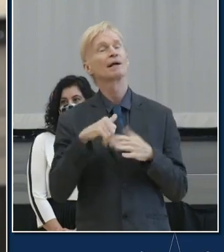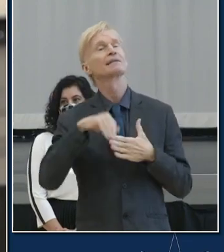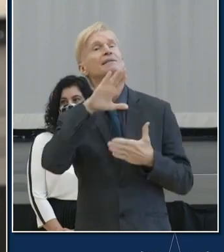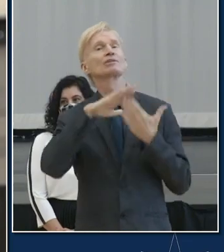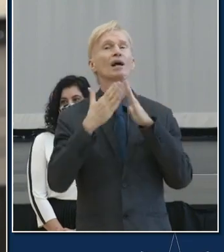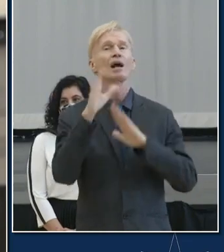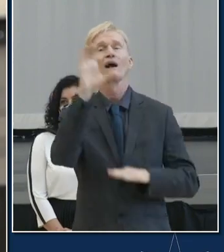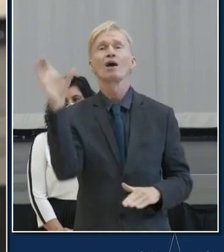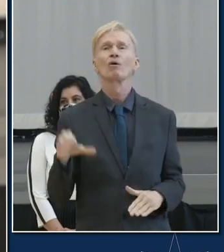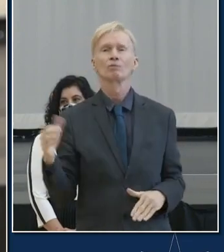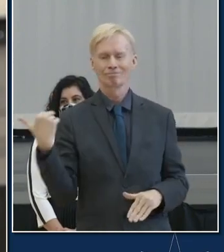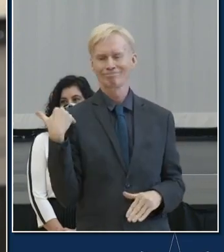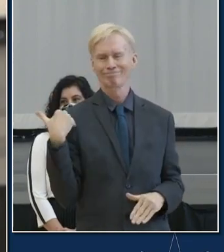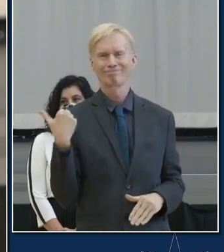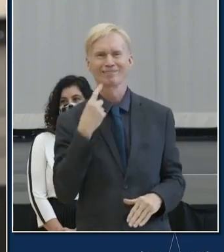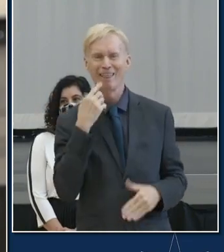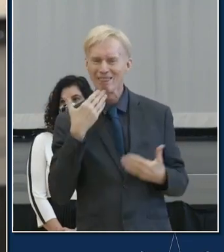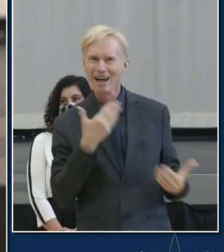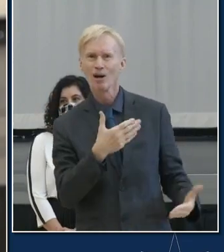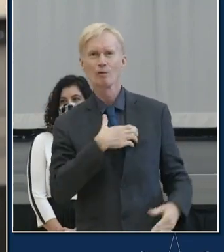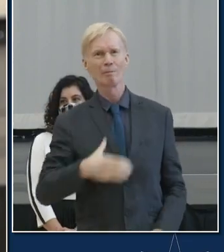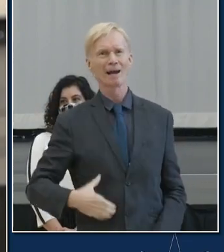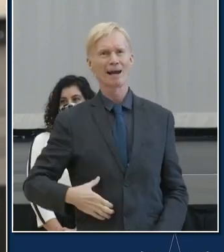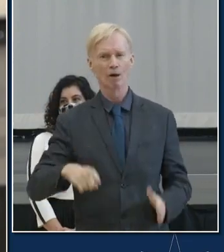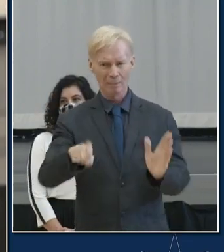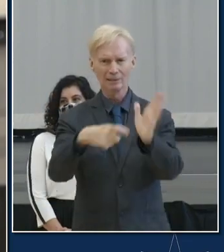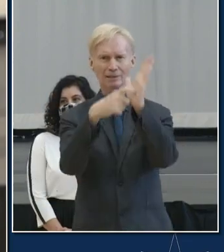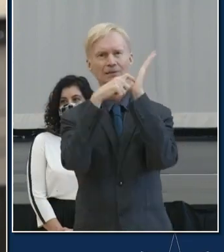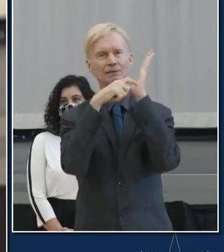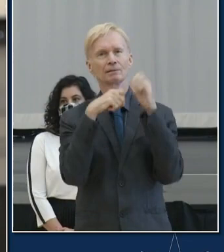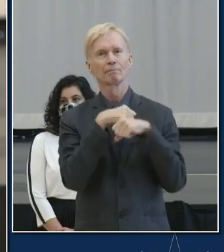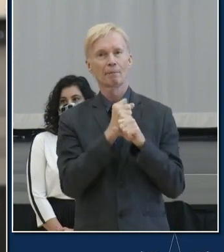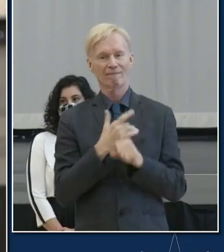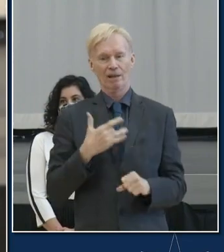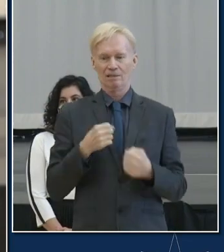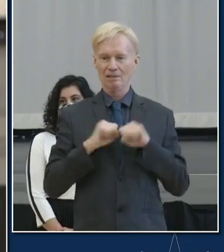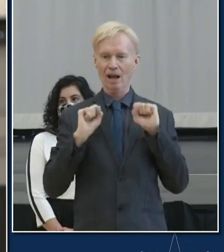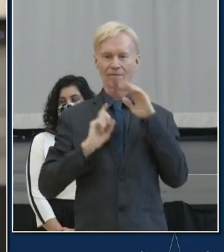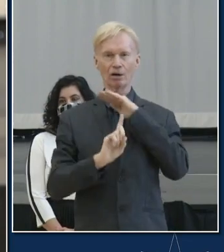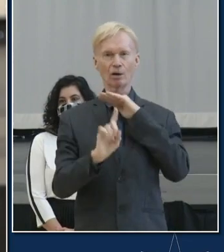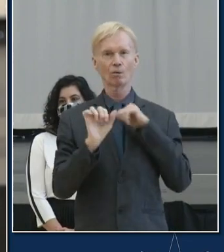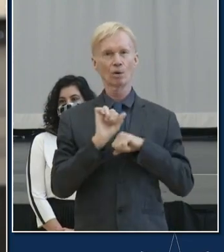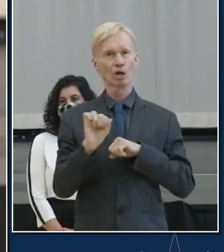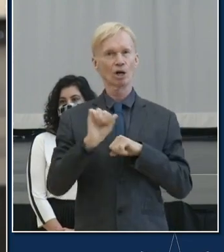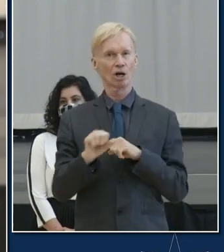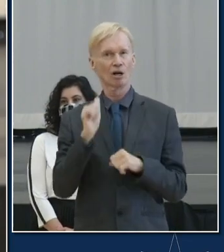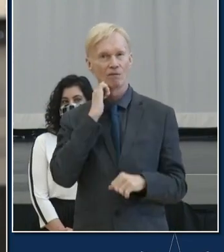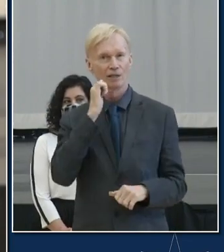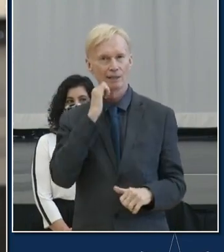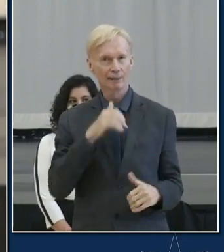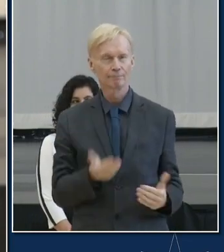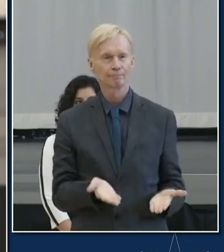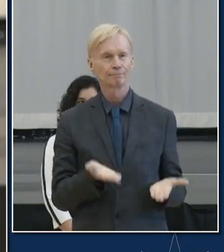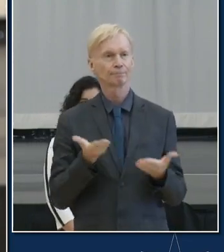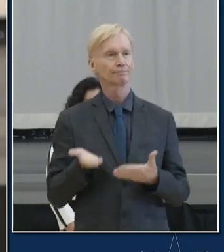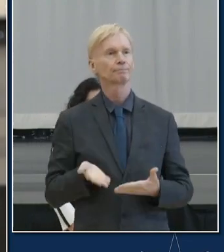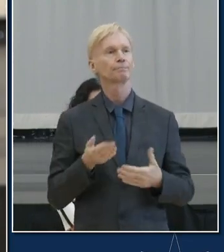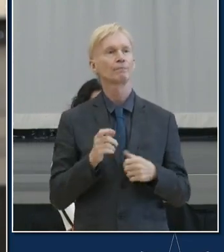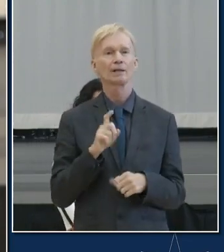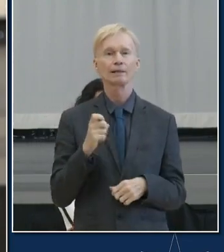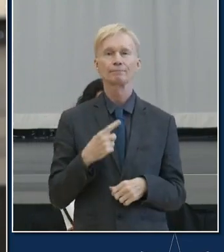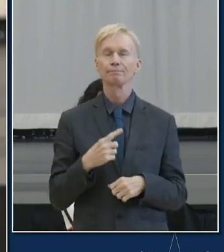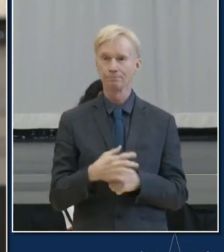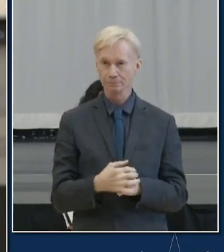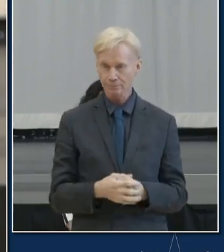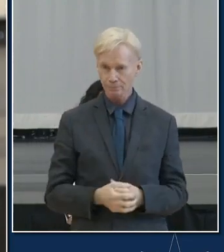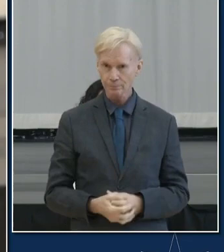me to say, thank you, Mayor. We need this to feel safe coming into our workplace. Mayor, Marianne Ahern from Channel